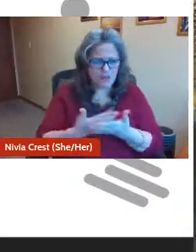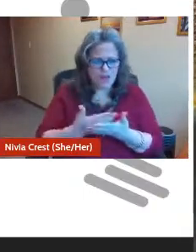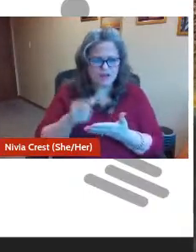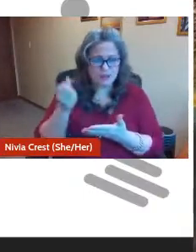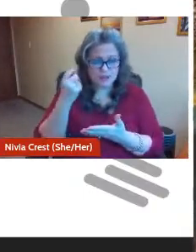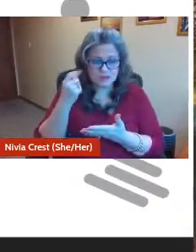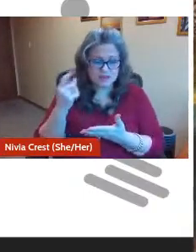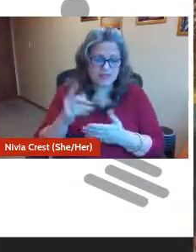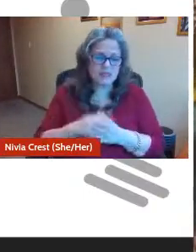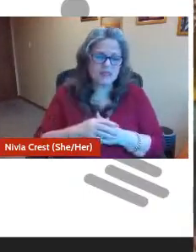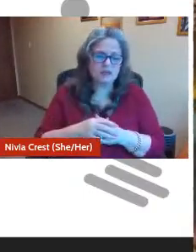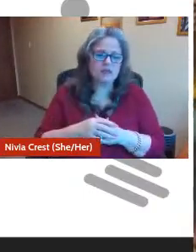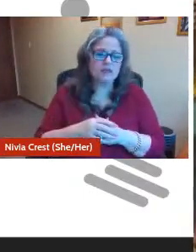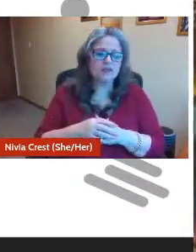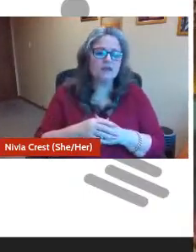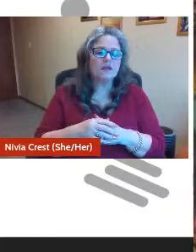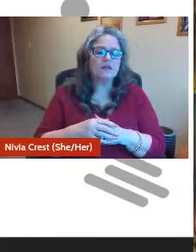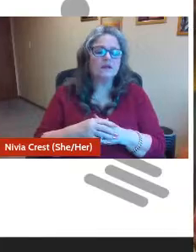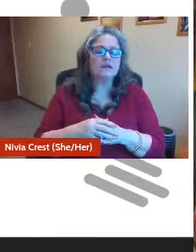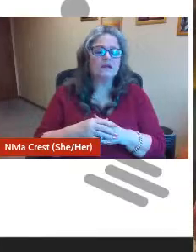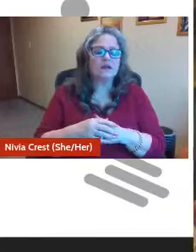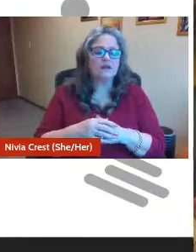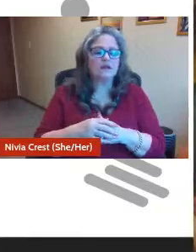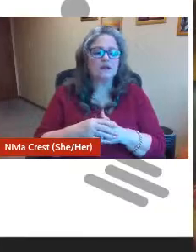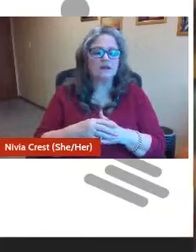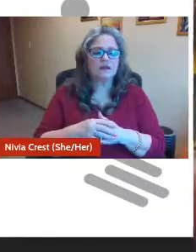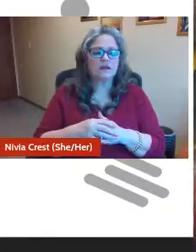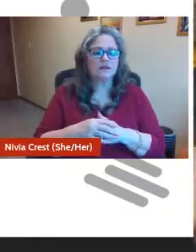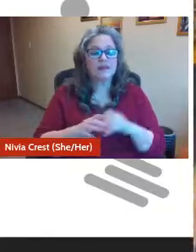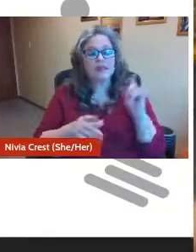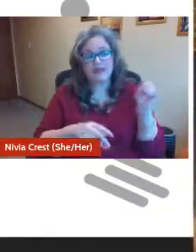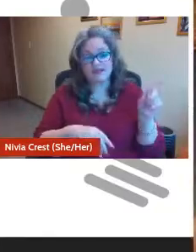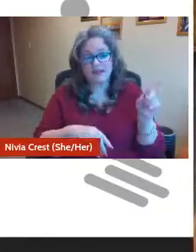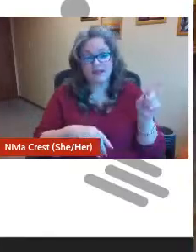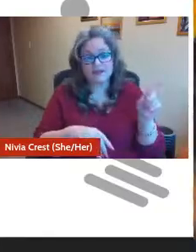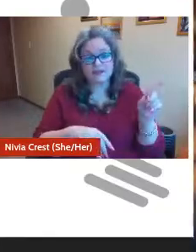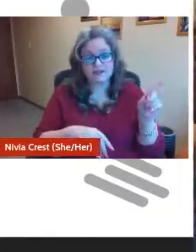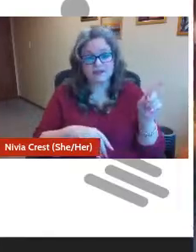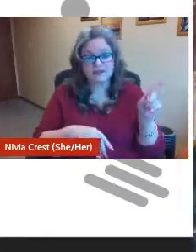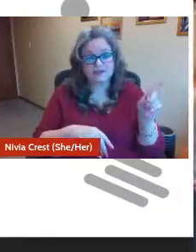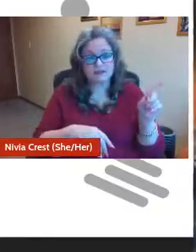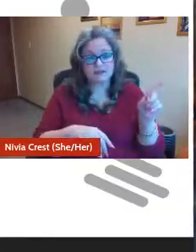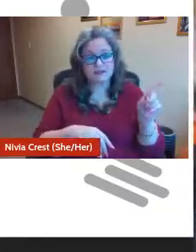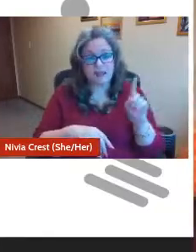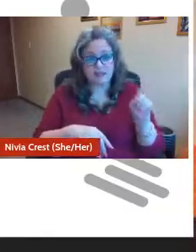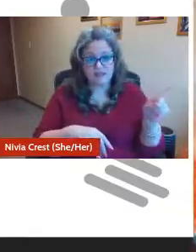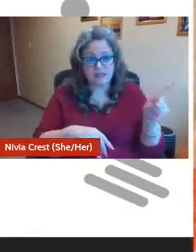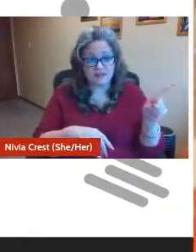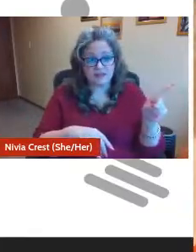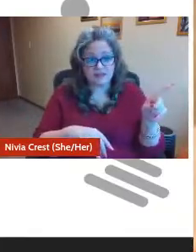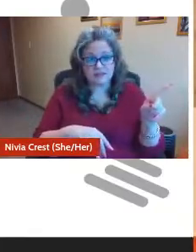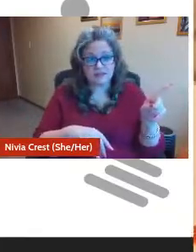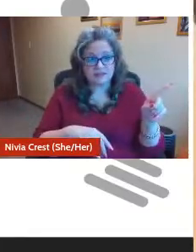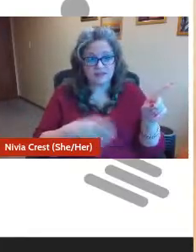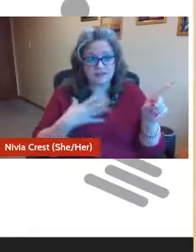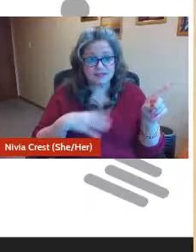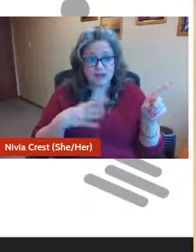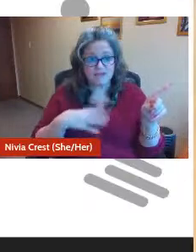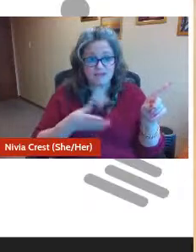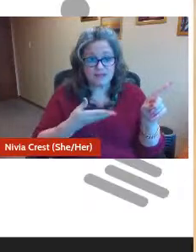So, but other than that, like this here. Like this here, this outfit